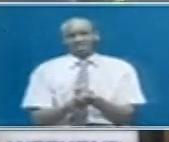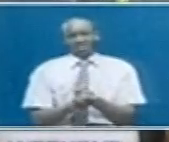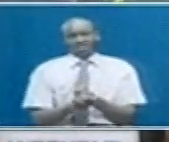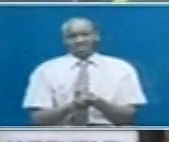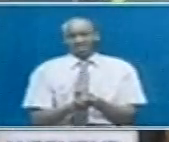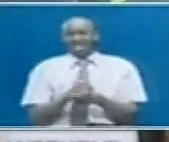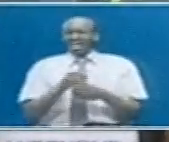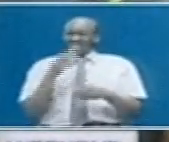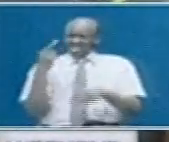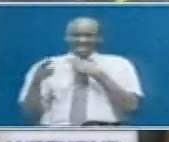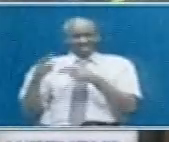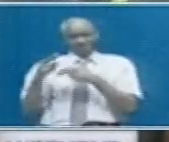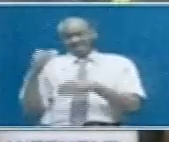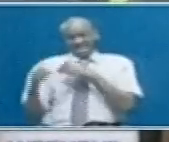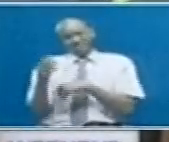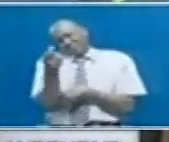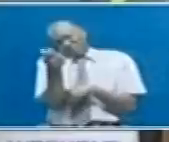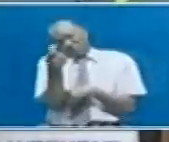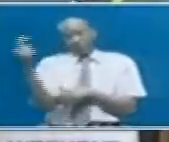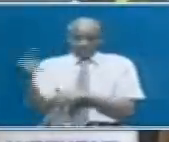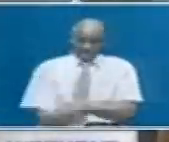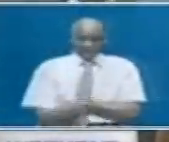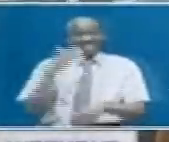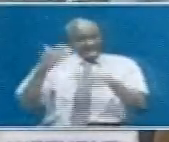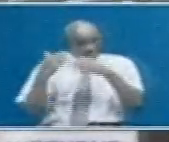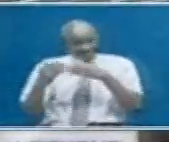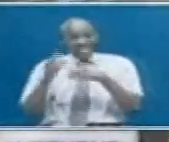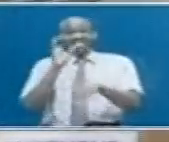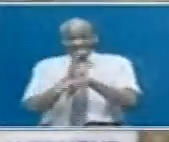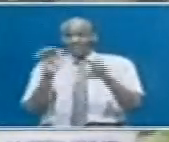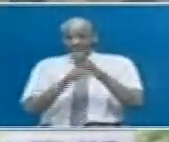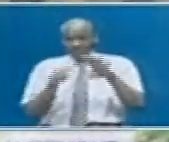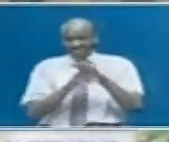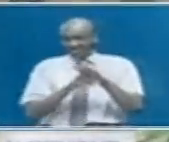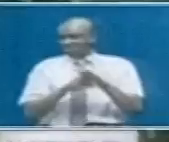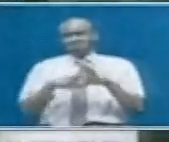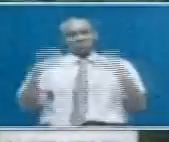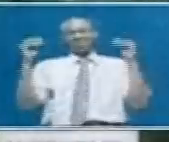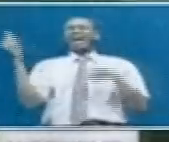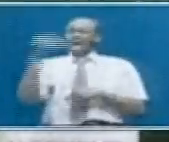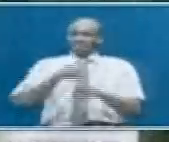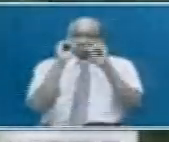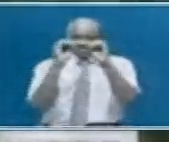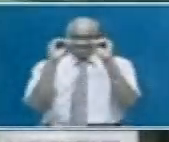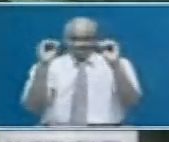Only a few relatives would show up. Neighbors and church members would steer clear.